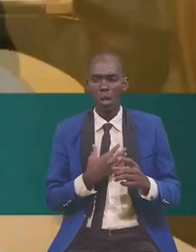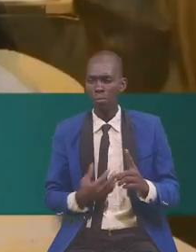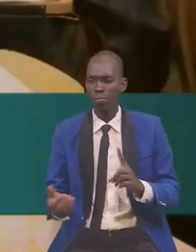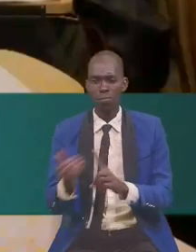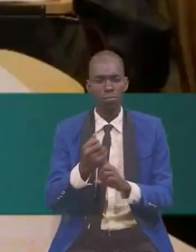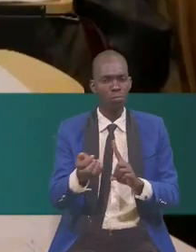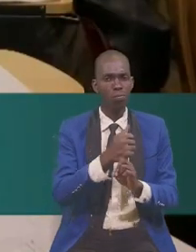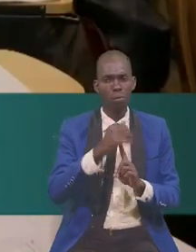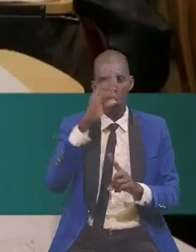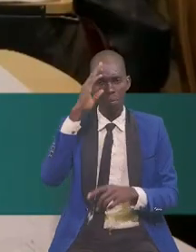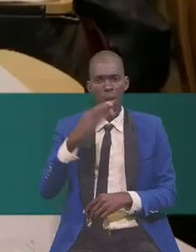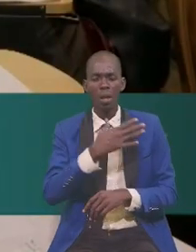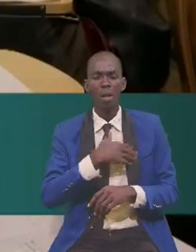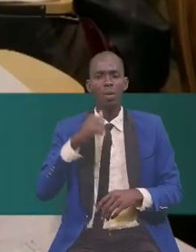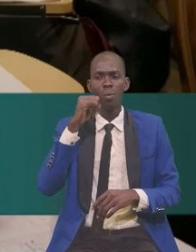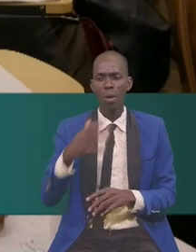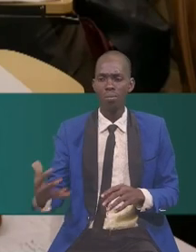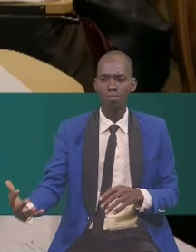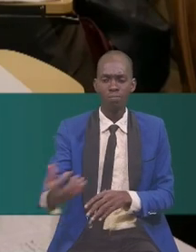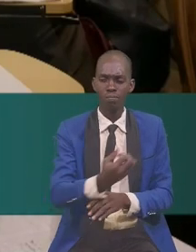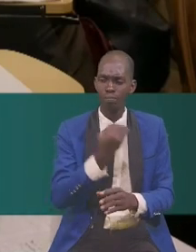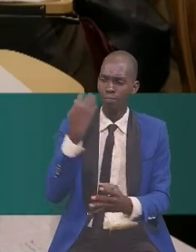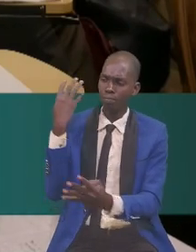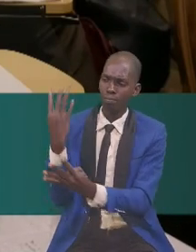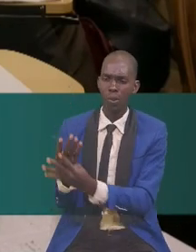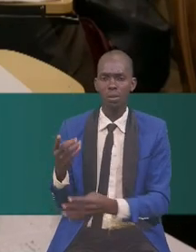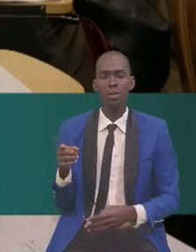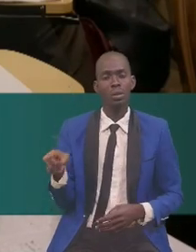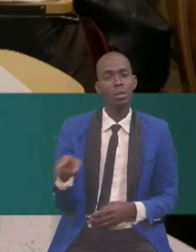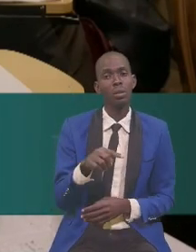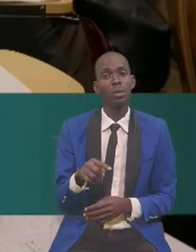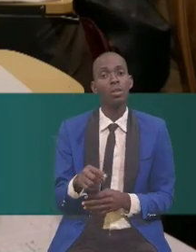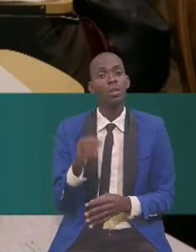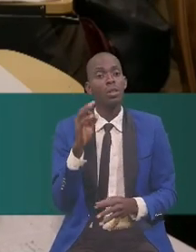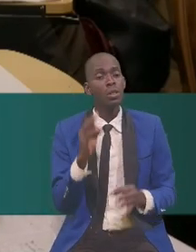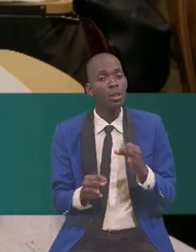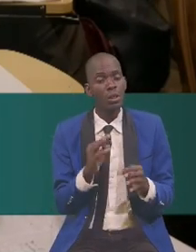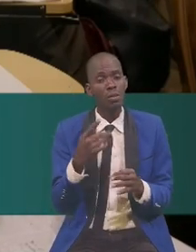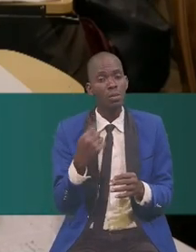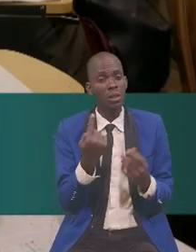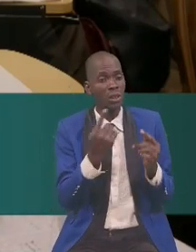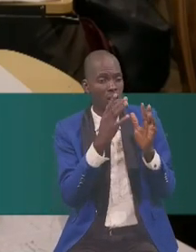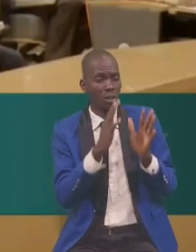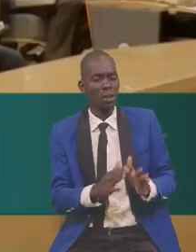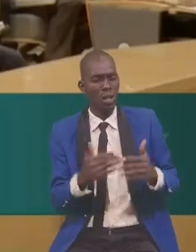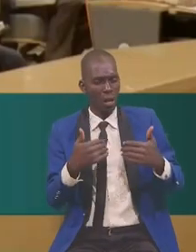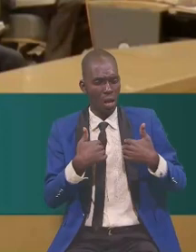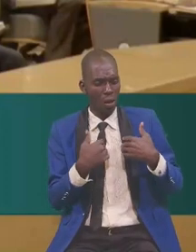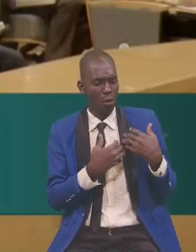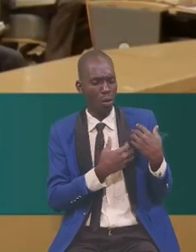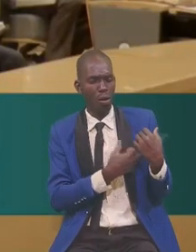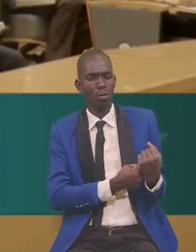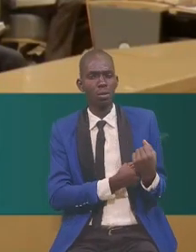women, committed them to prison. If the unbelievers have courage, what am I doing?